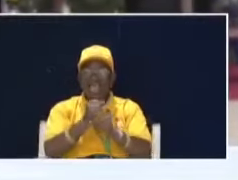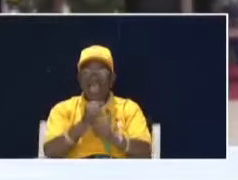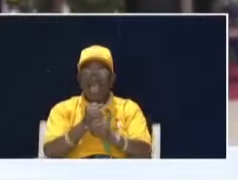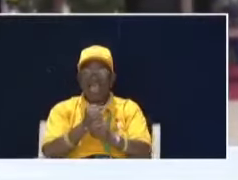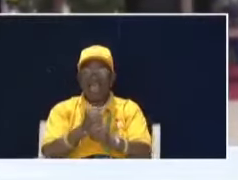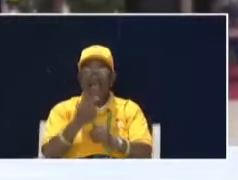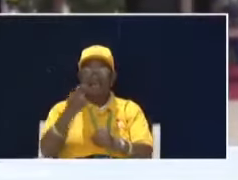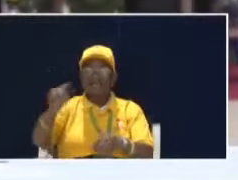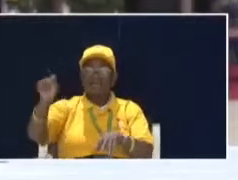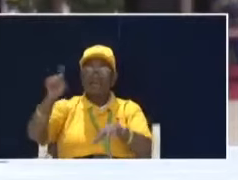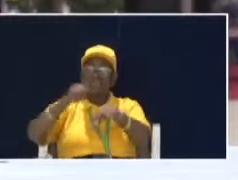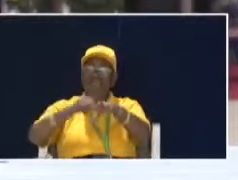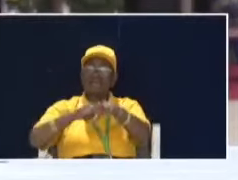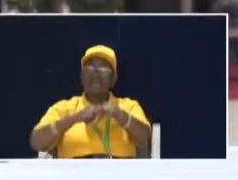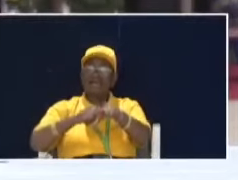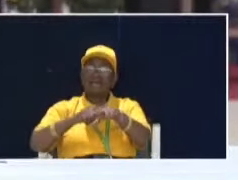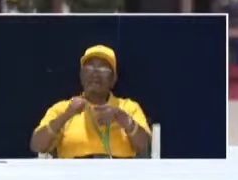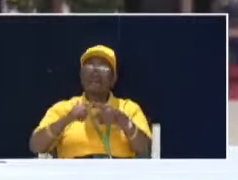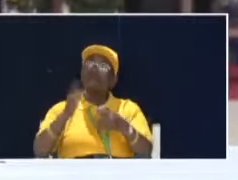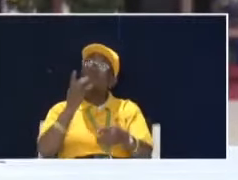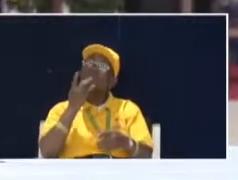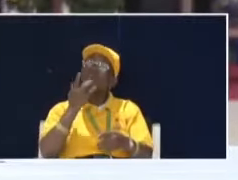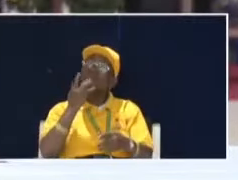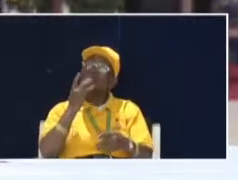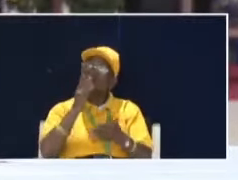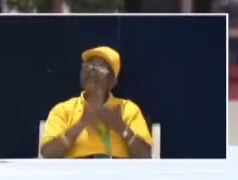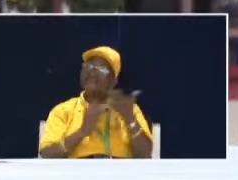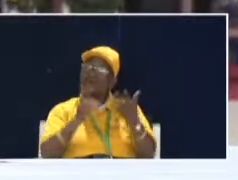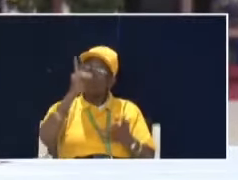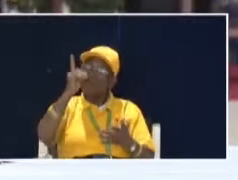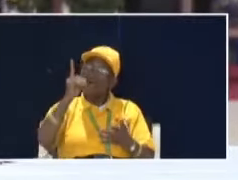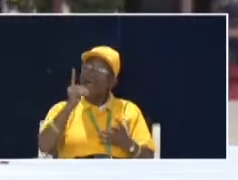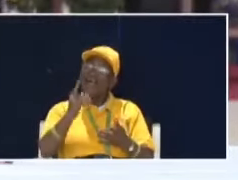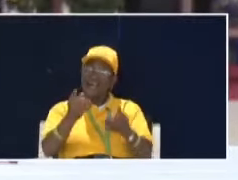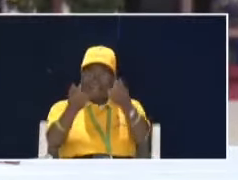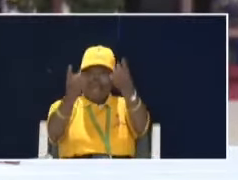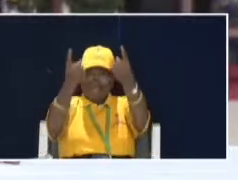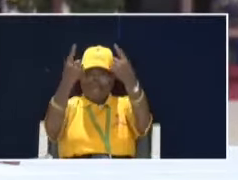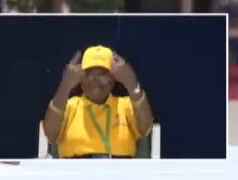the time to favor someone came.